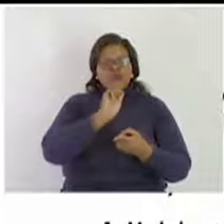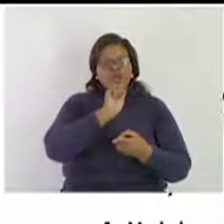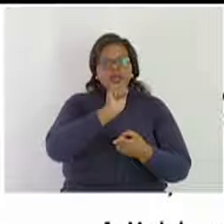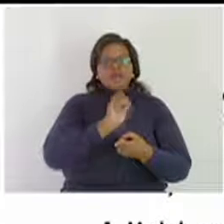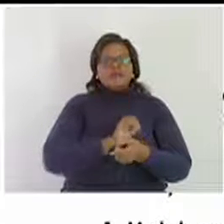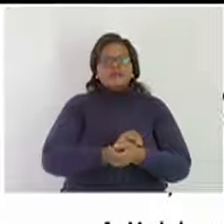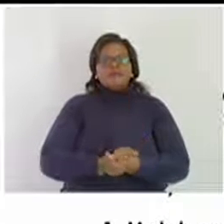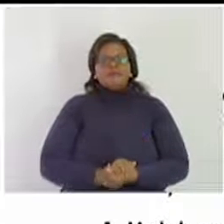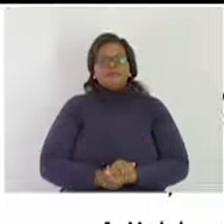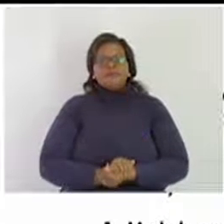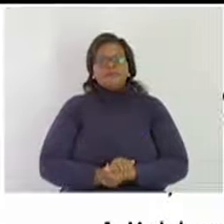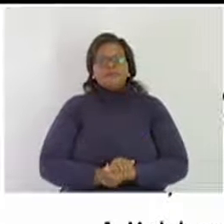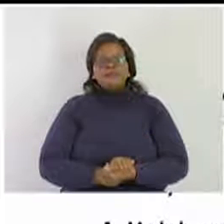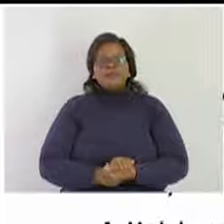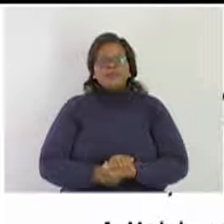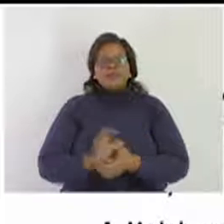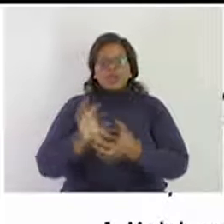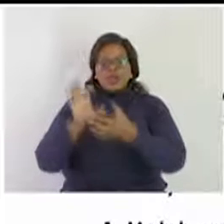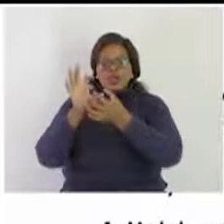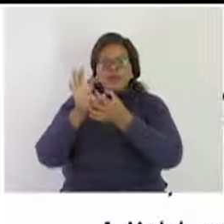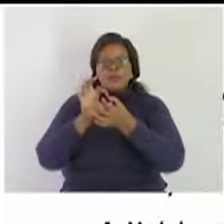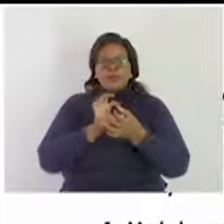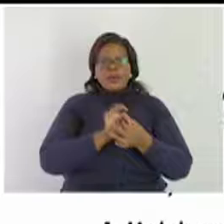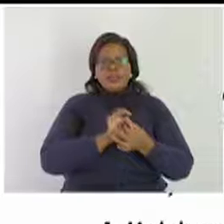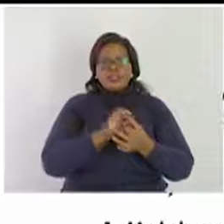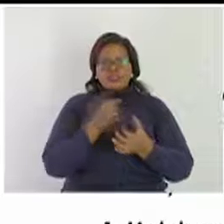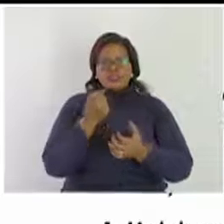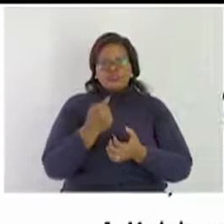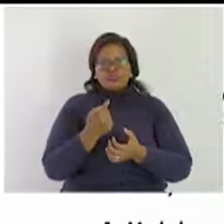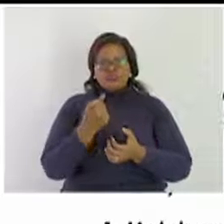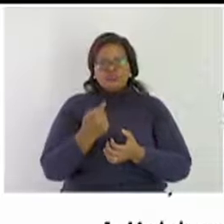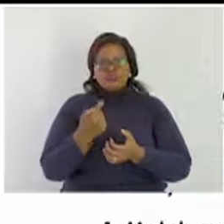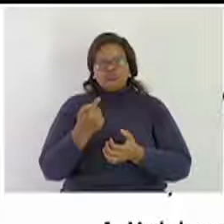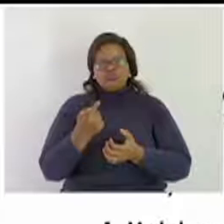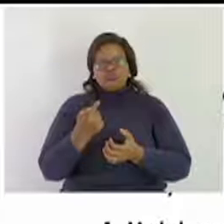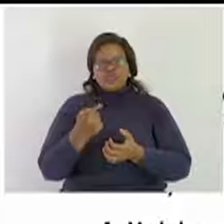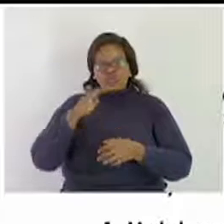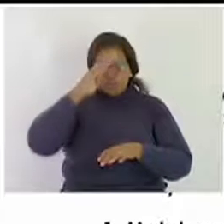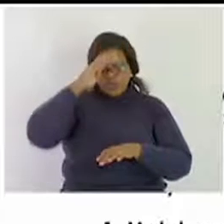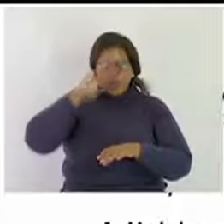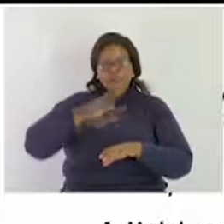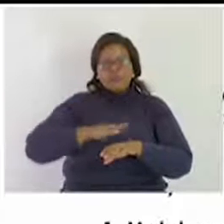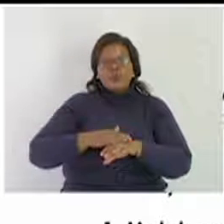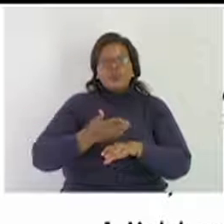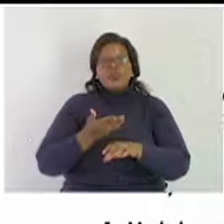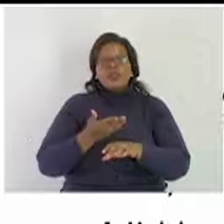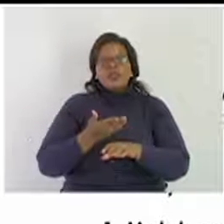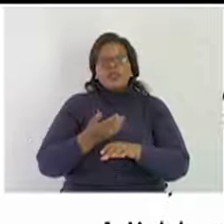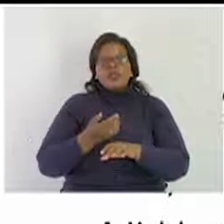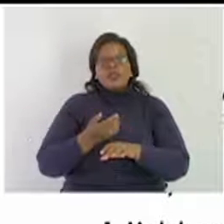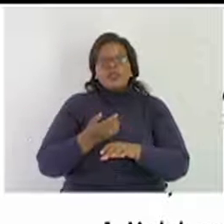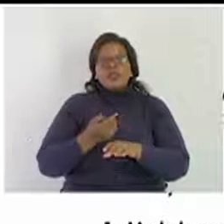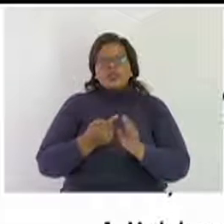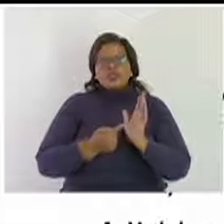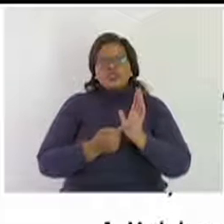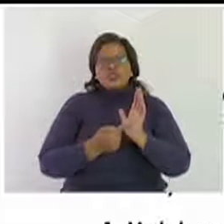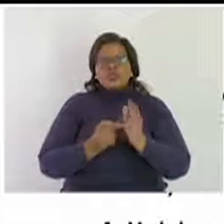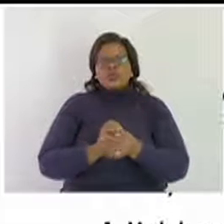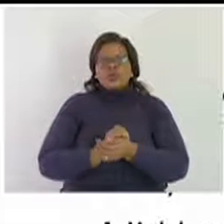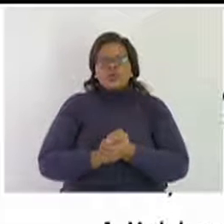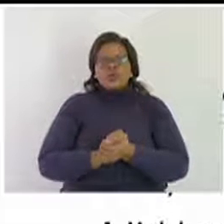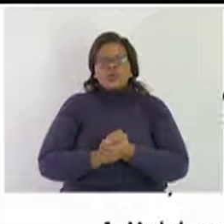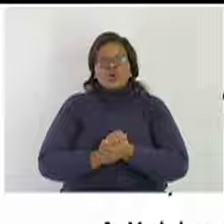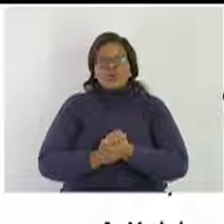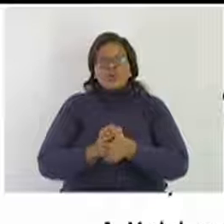It says match each expression with one of the properties shown by filling in